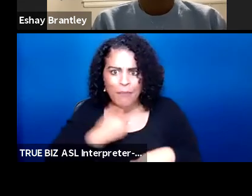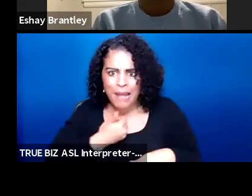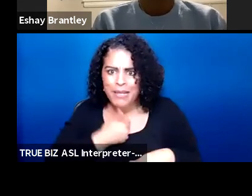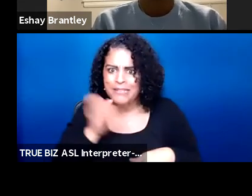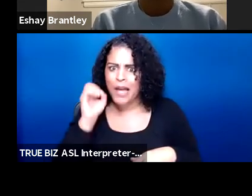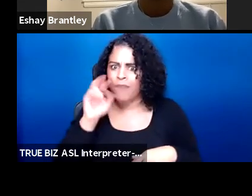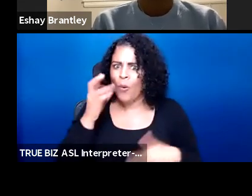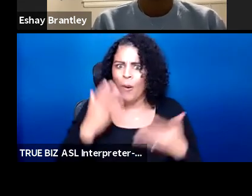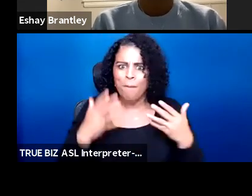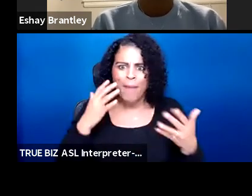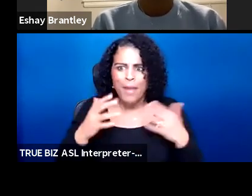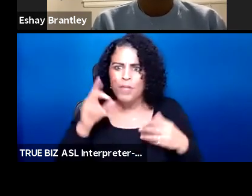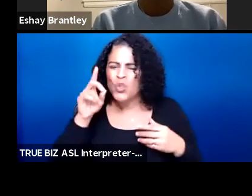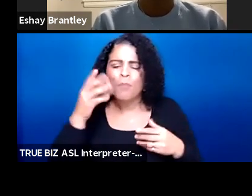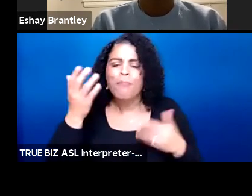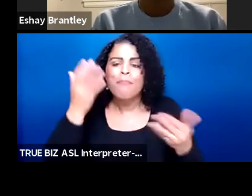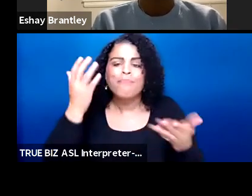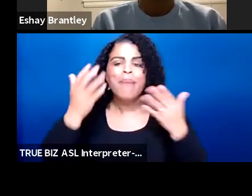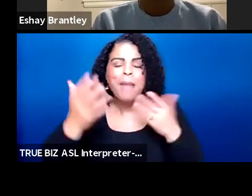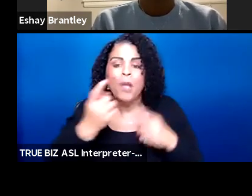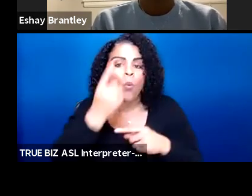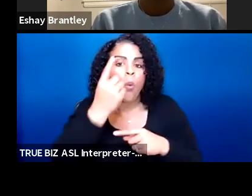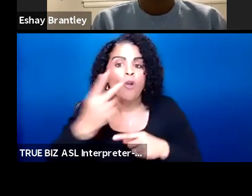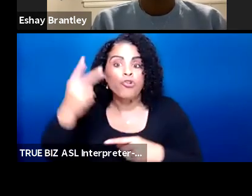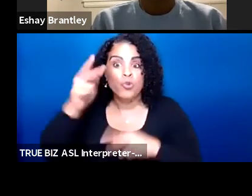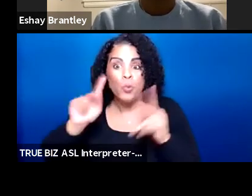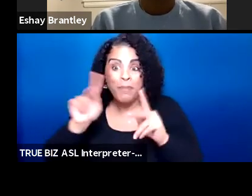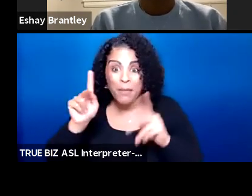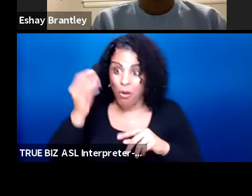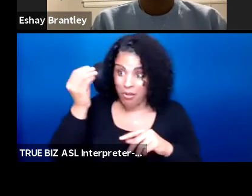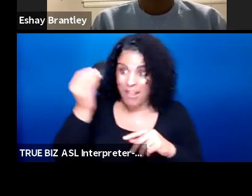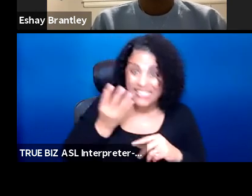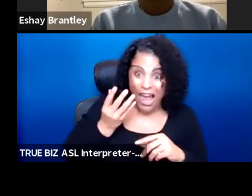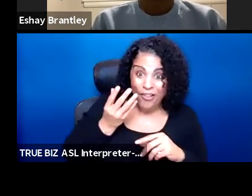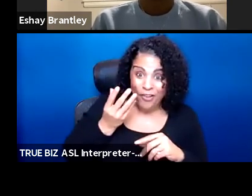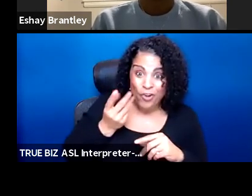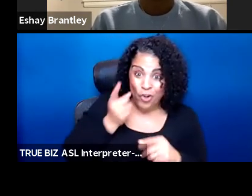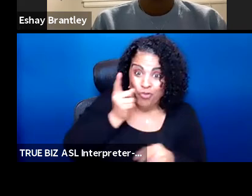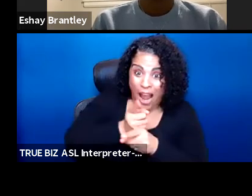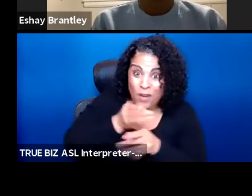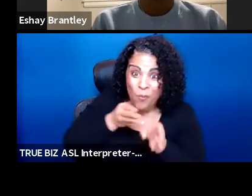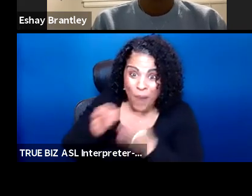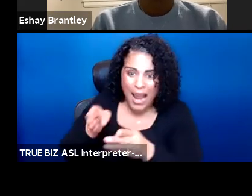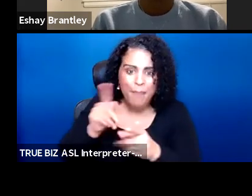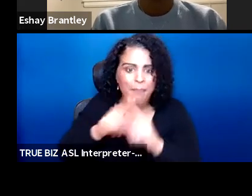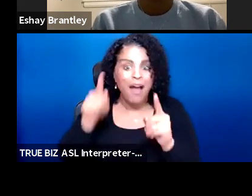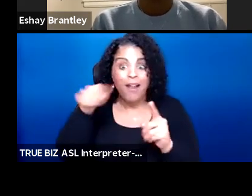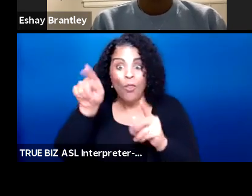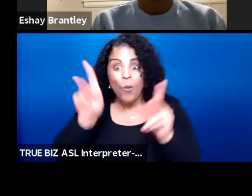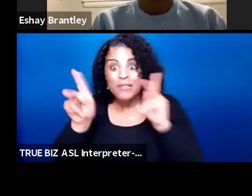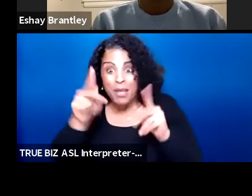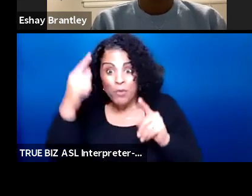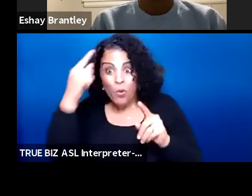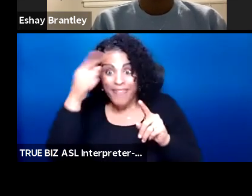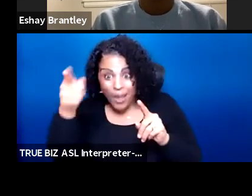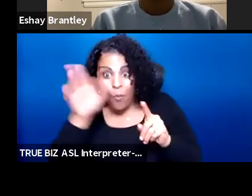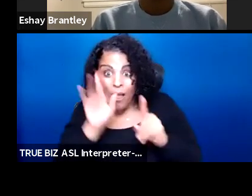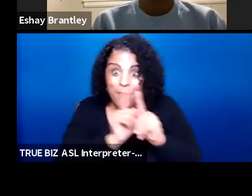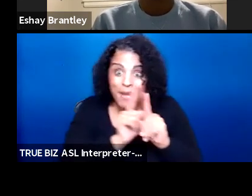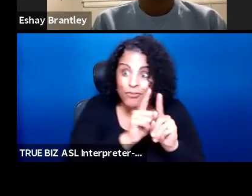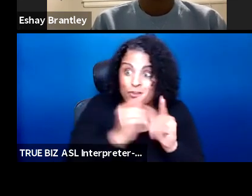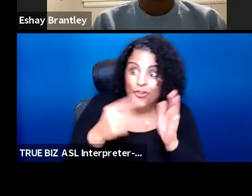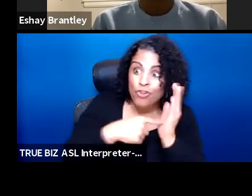just do some, or maybe you got one or two people who tell you, but like you said, all the people you expected to mentor you, to show you